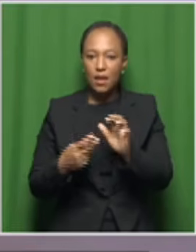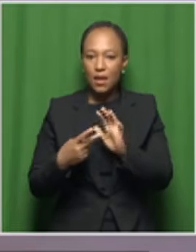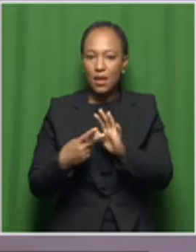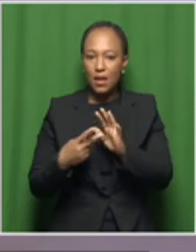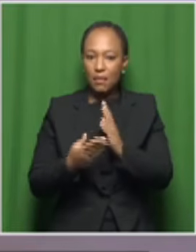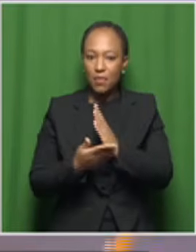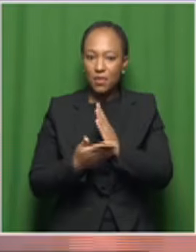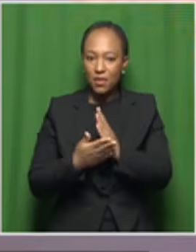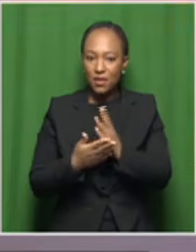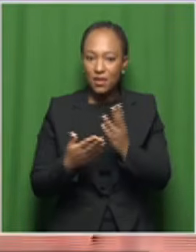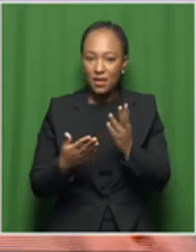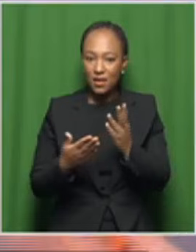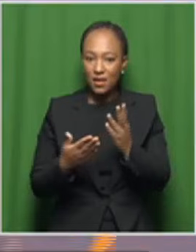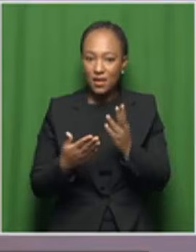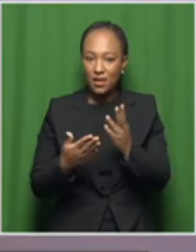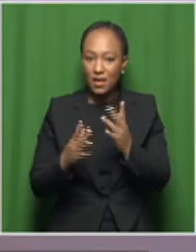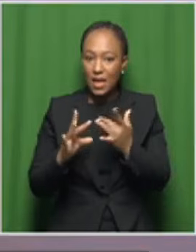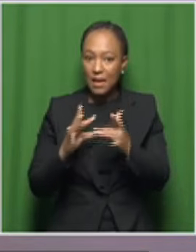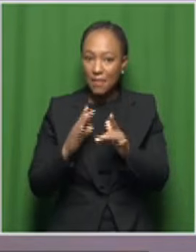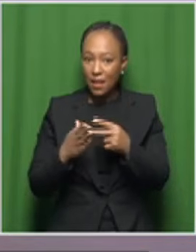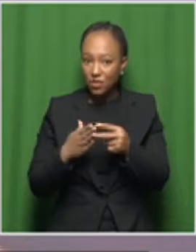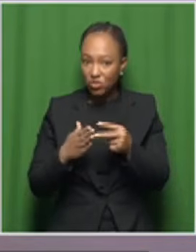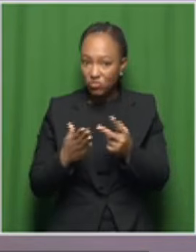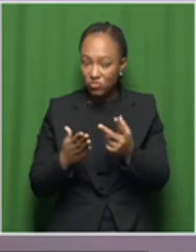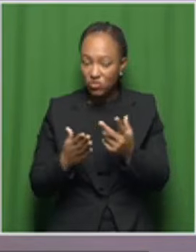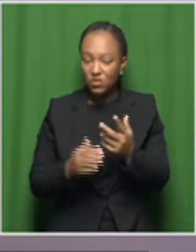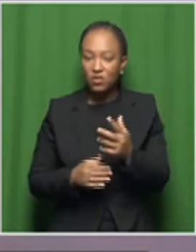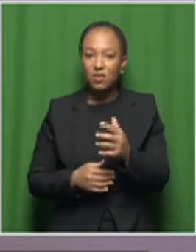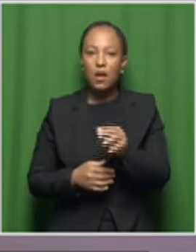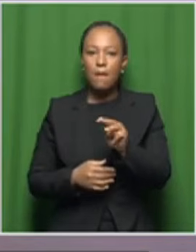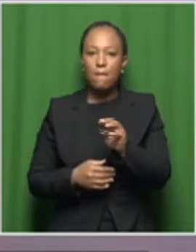if I'm to give out my email address or not. So it's